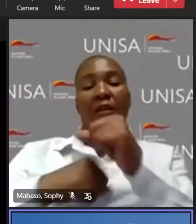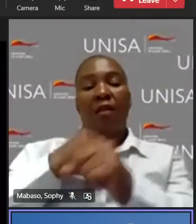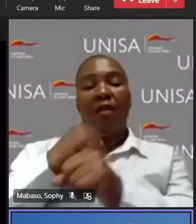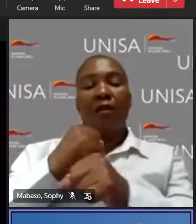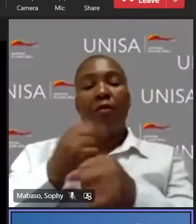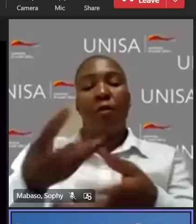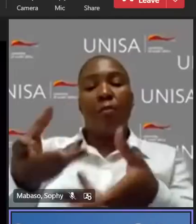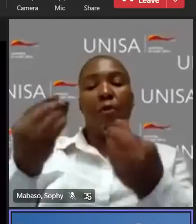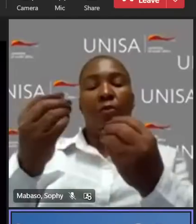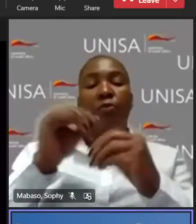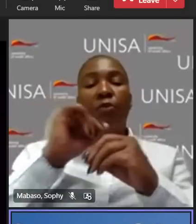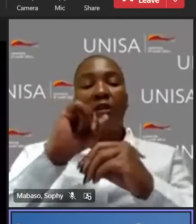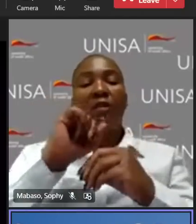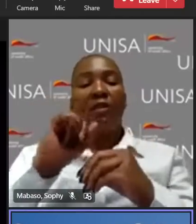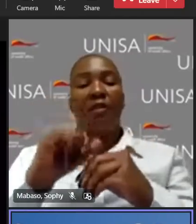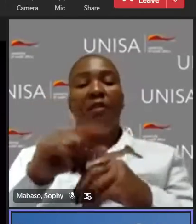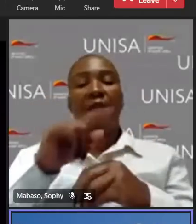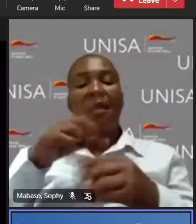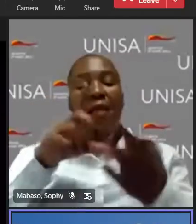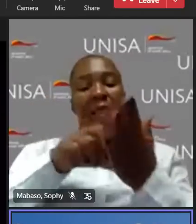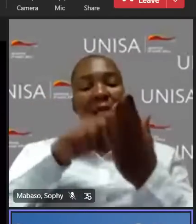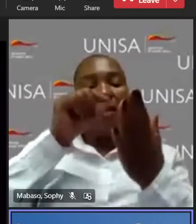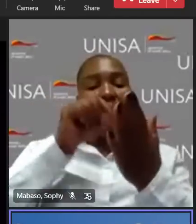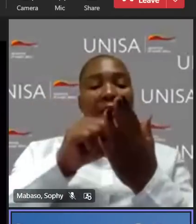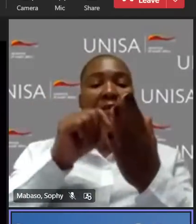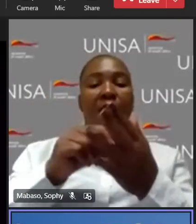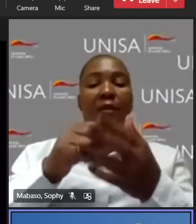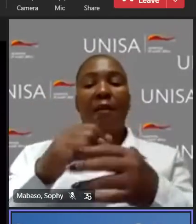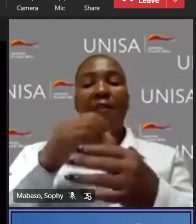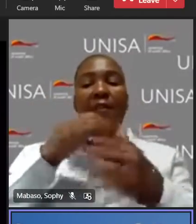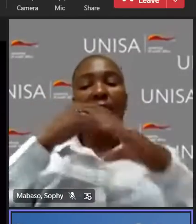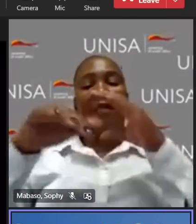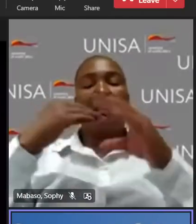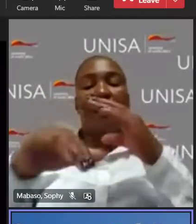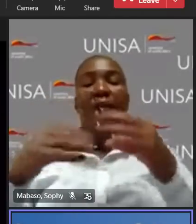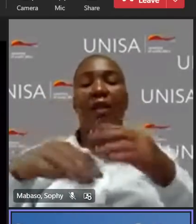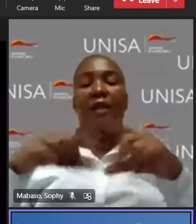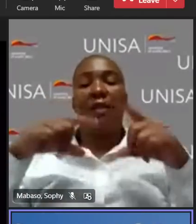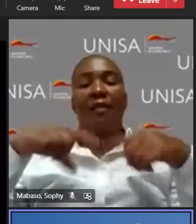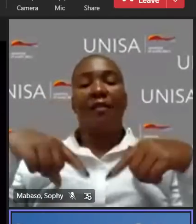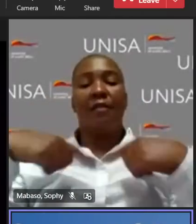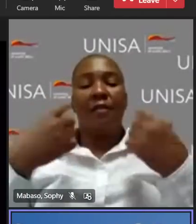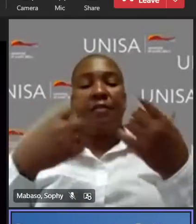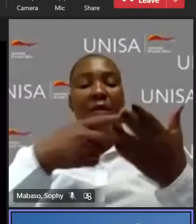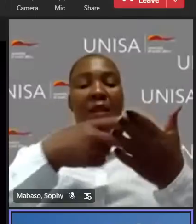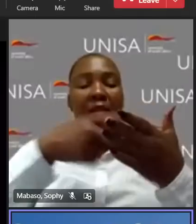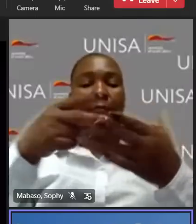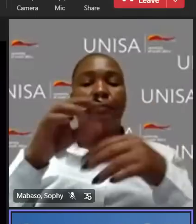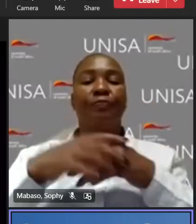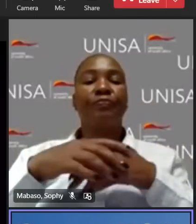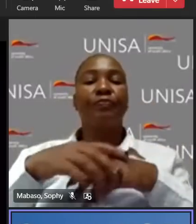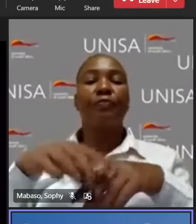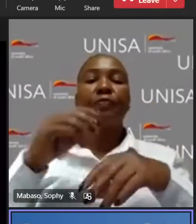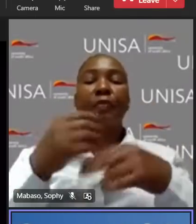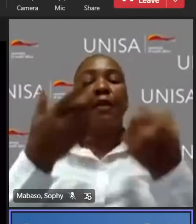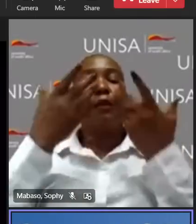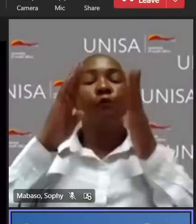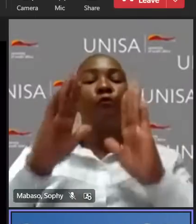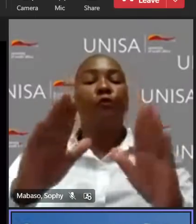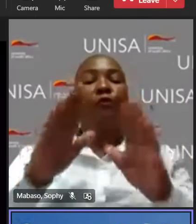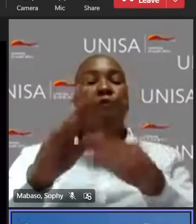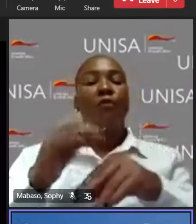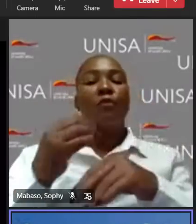receive the propensity letters via my life email address. And then students who